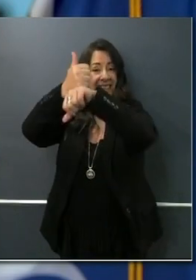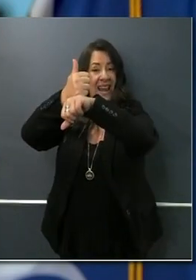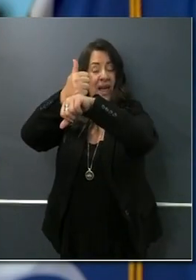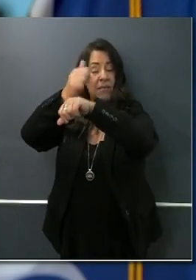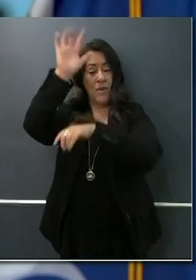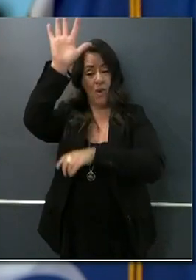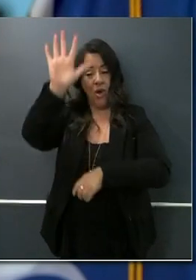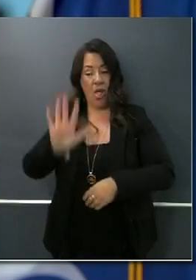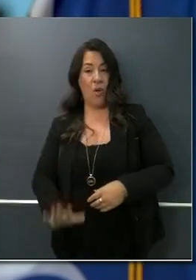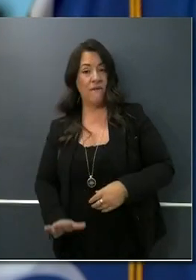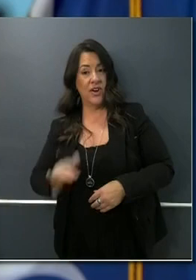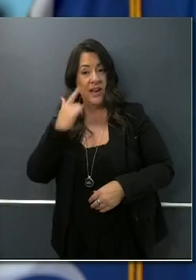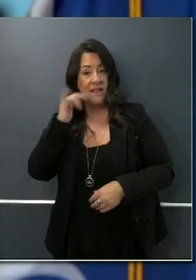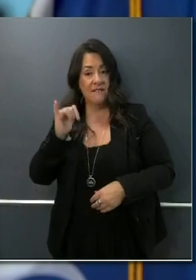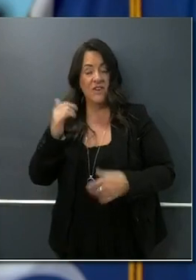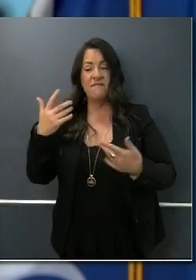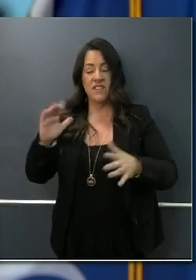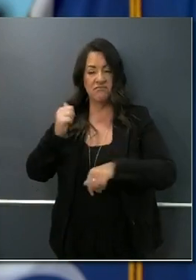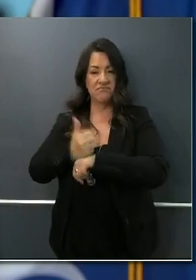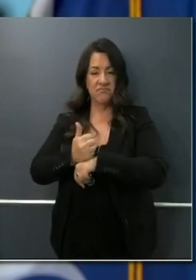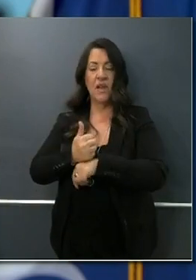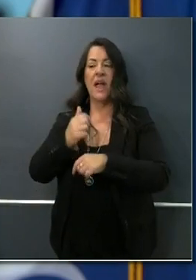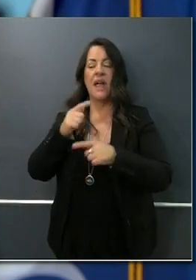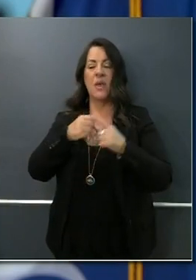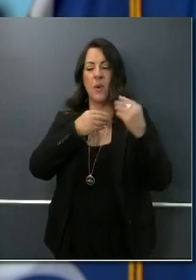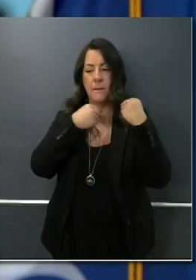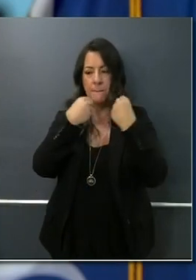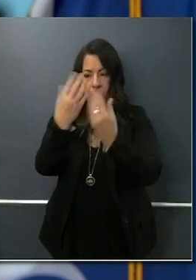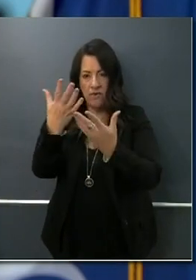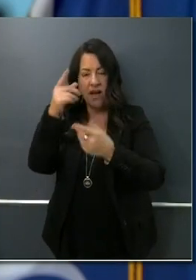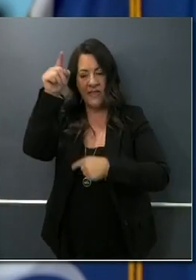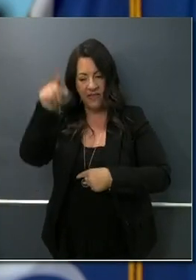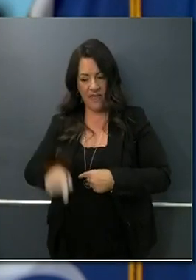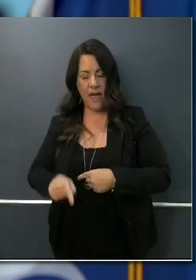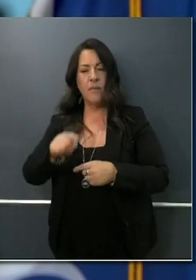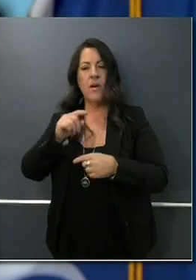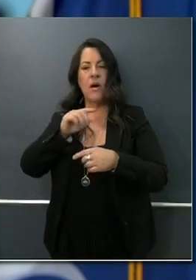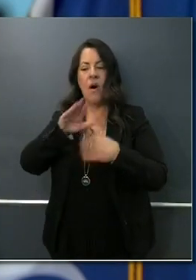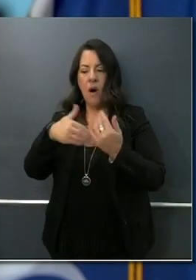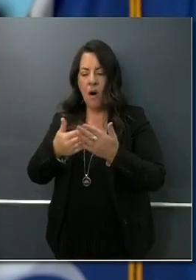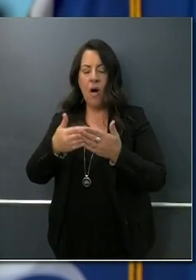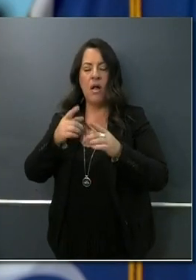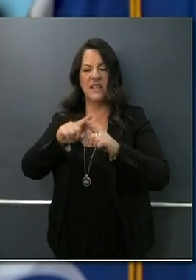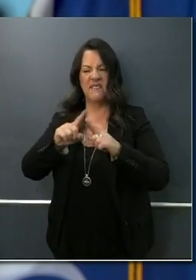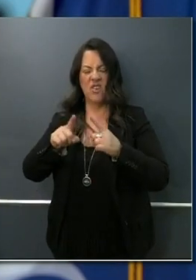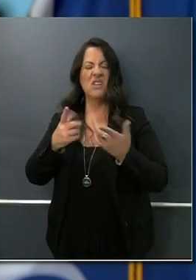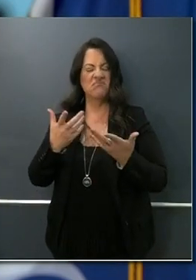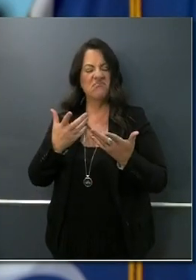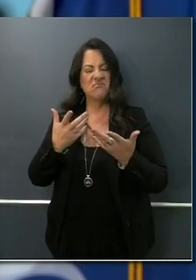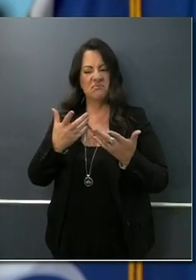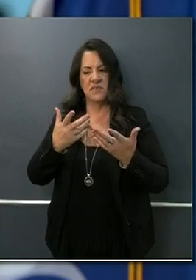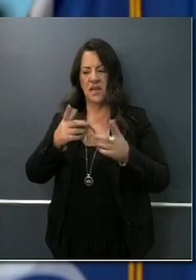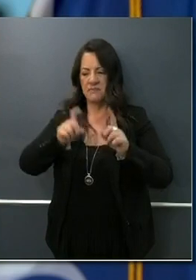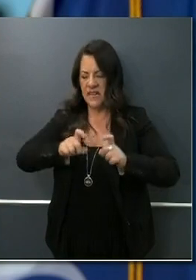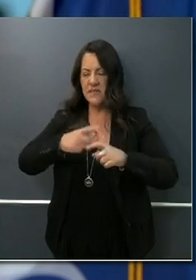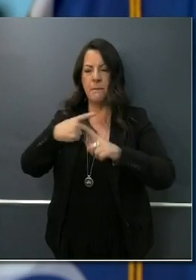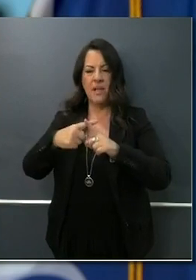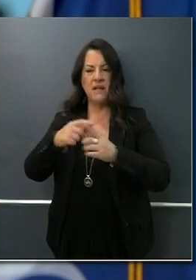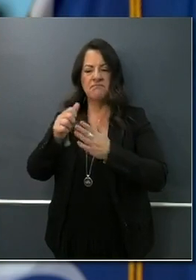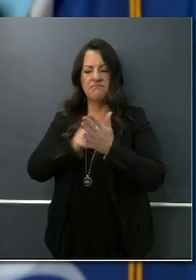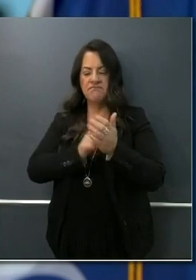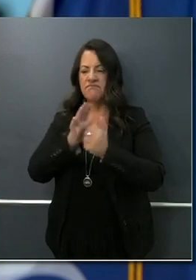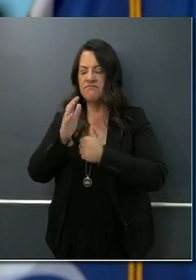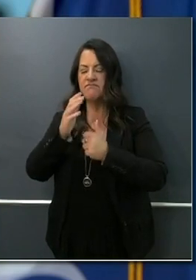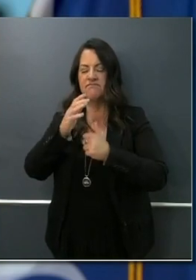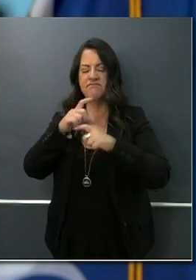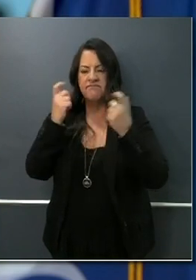locked in, all fully loaded in terms of supply and diagnostic capacity. And Verily has substantially made